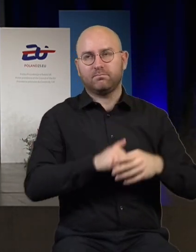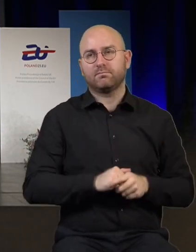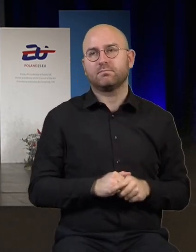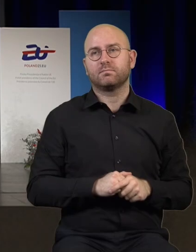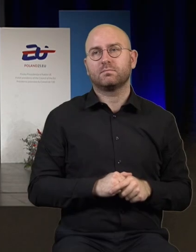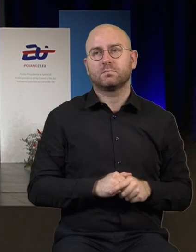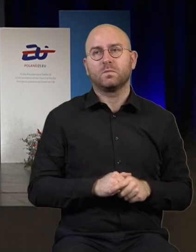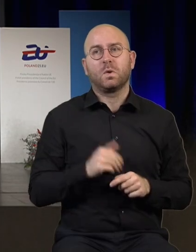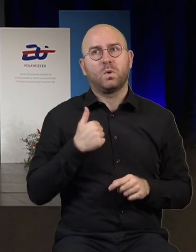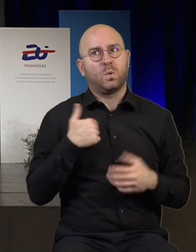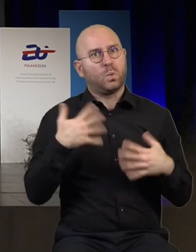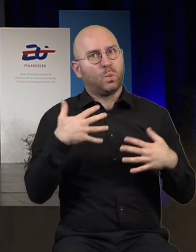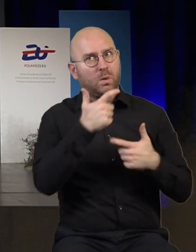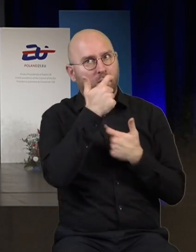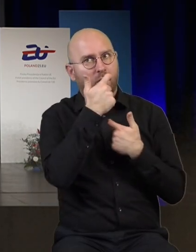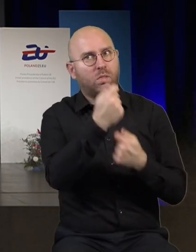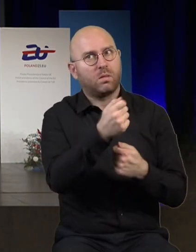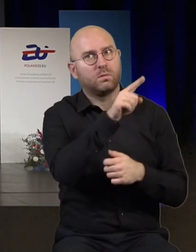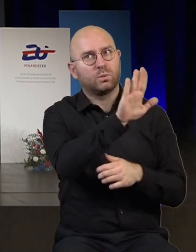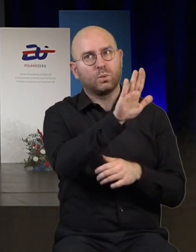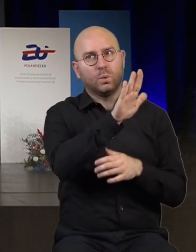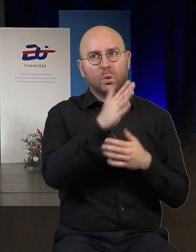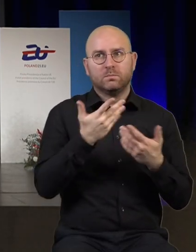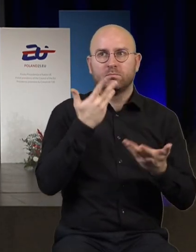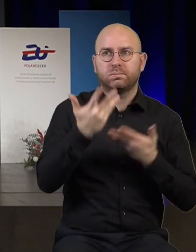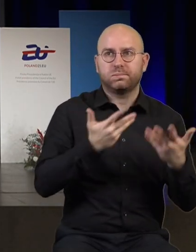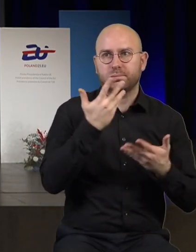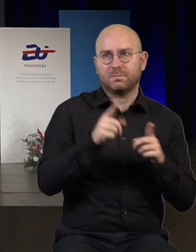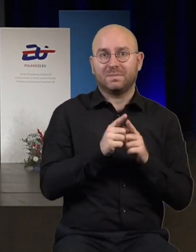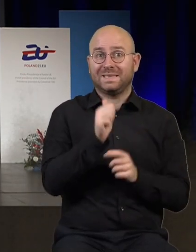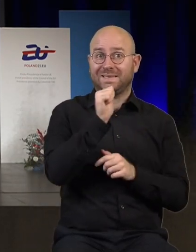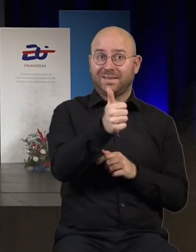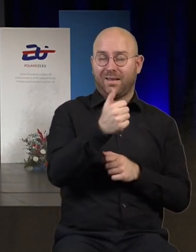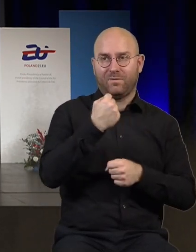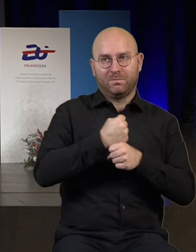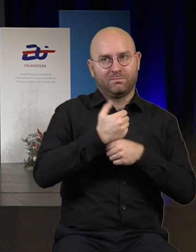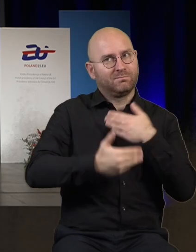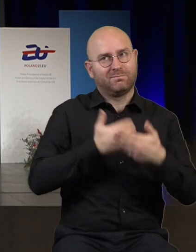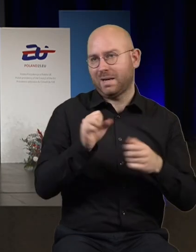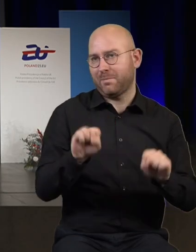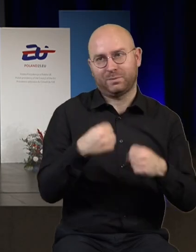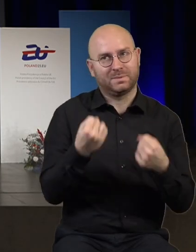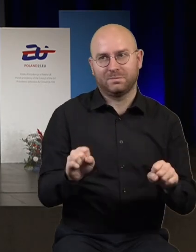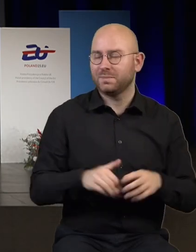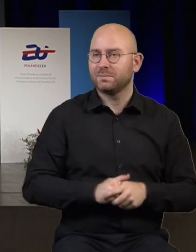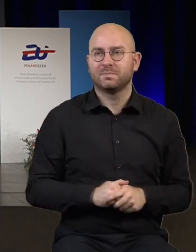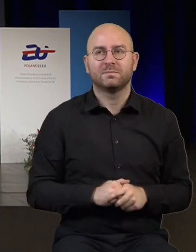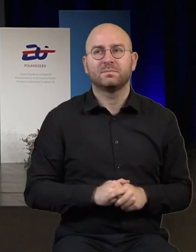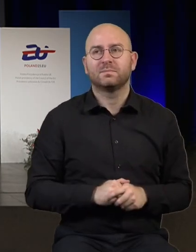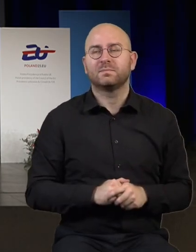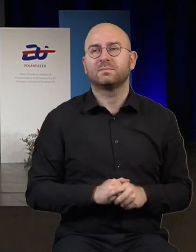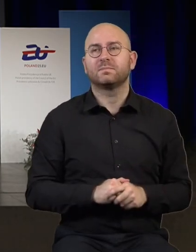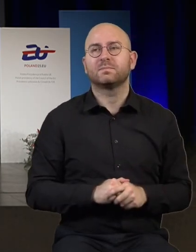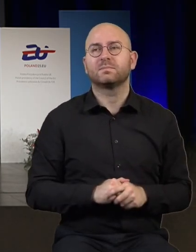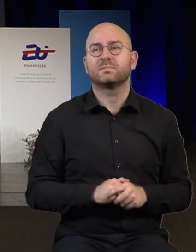with what you have just said, that we have to integrate, we have to reinvent